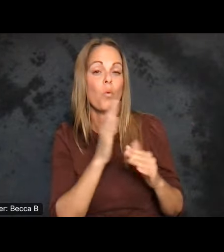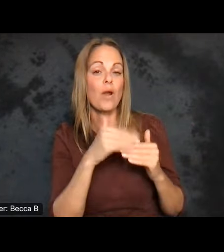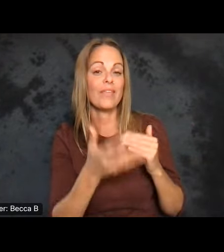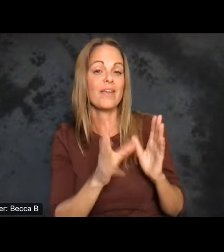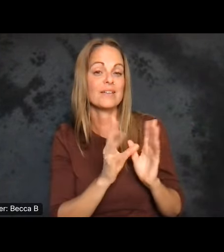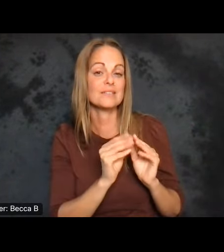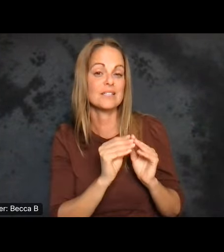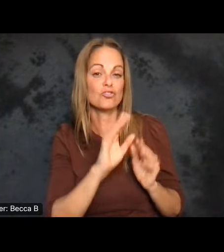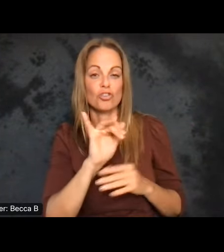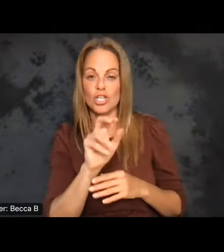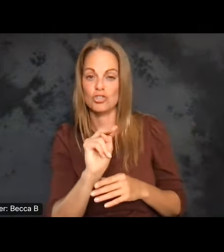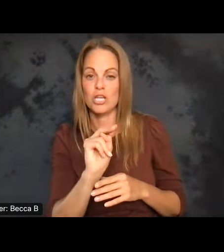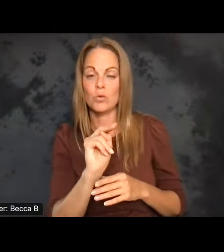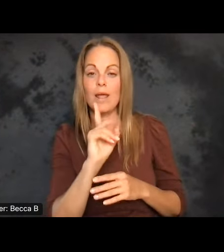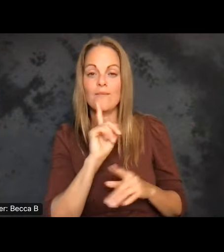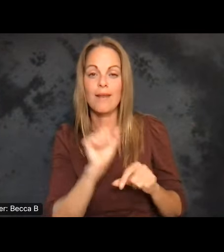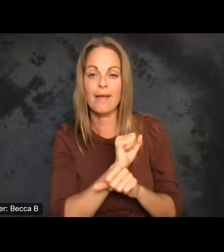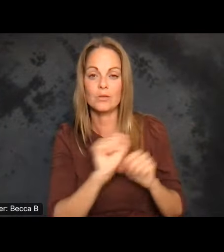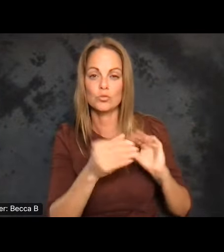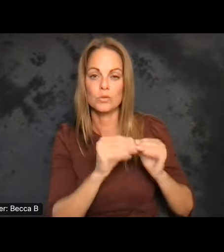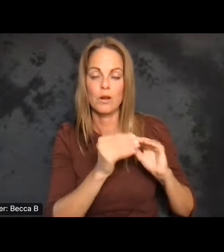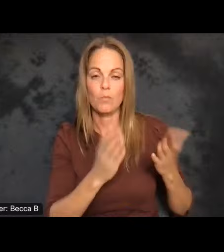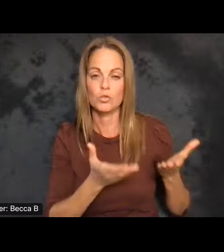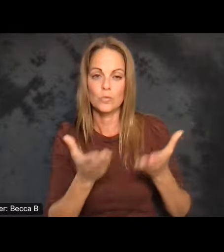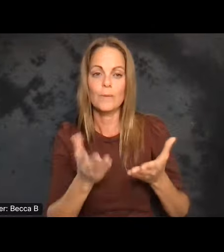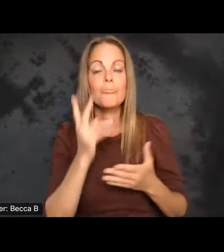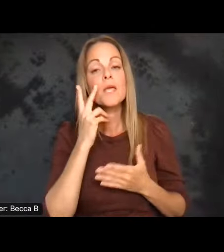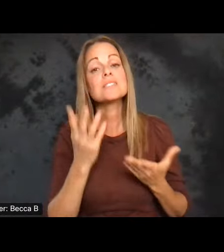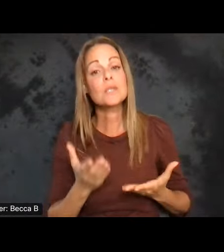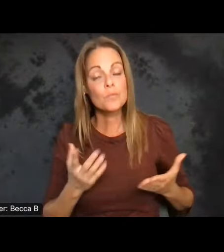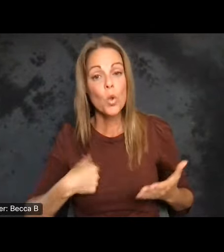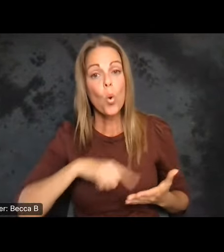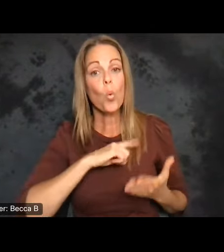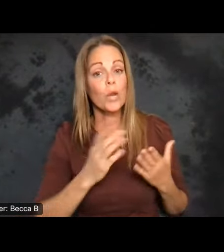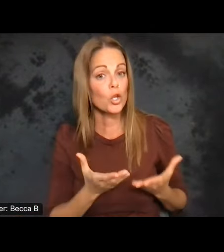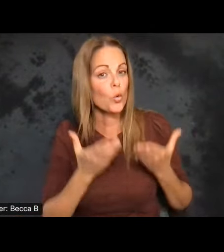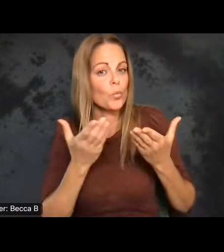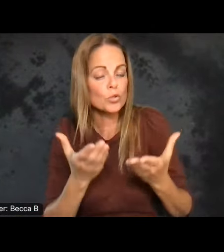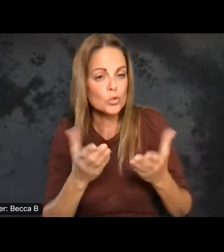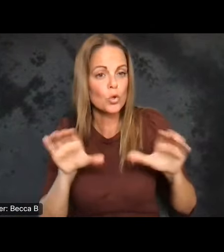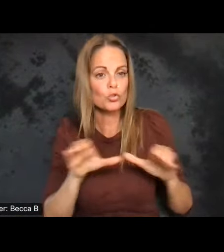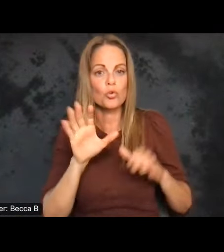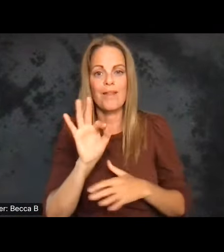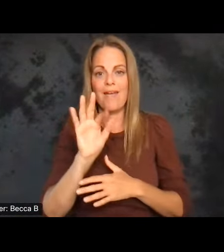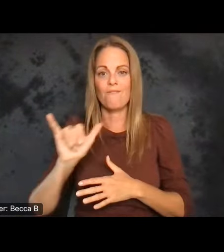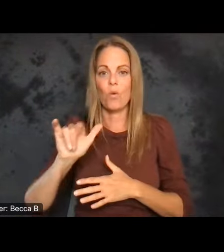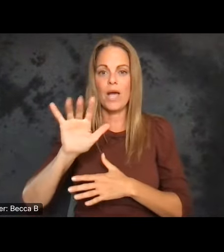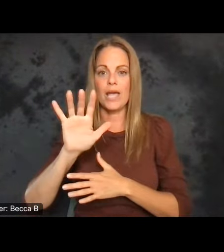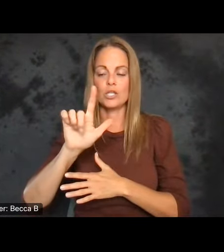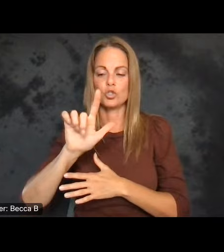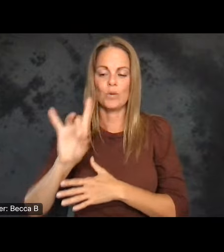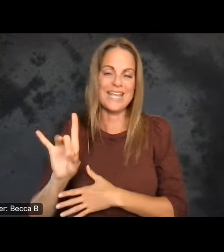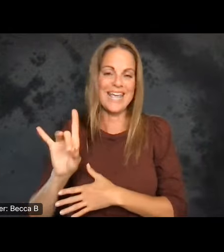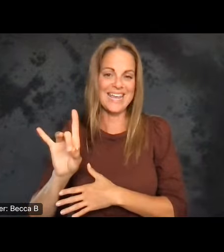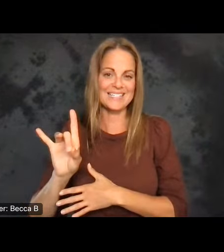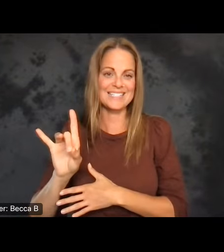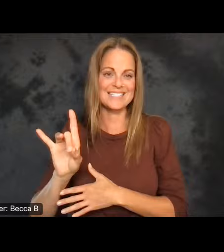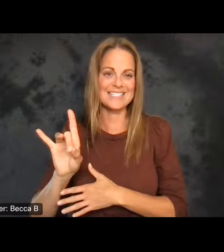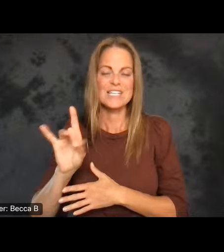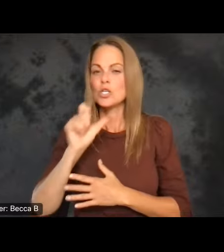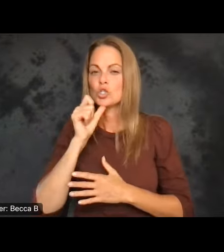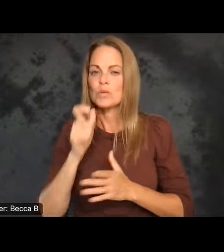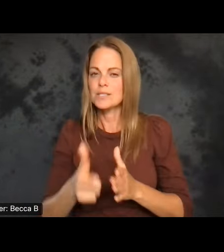January, to have a number in hand. You'll see that we are proposing to do this in FY 2028, so this wouldn't be a request